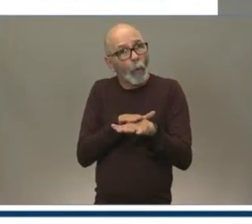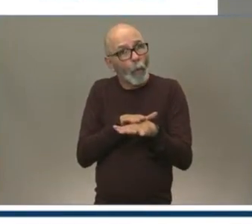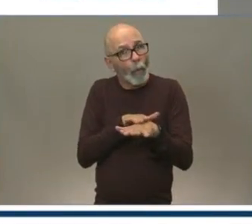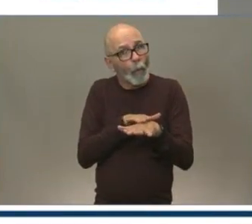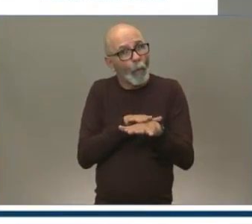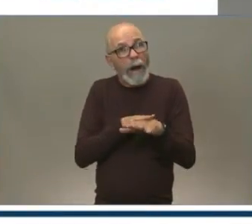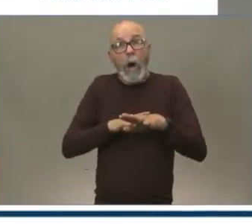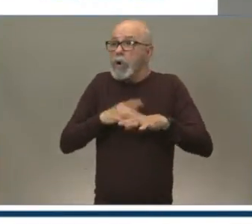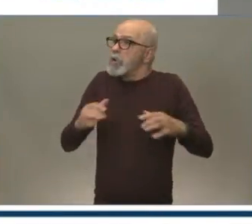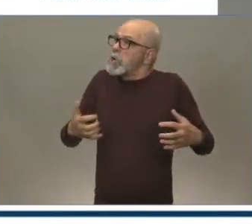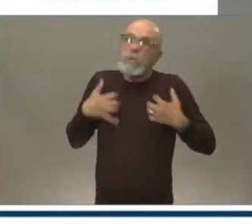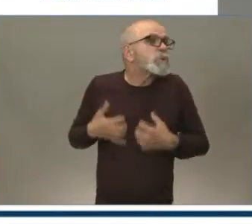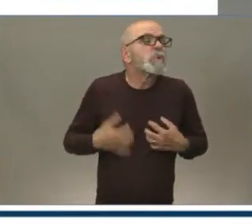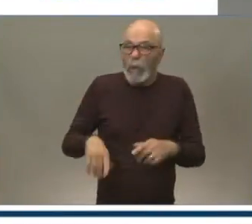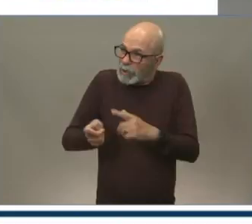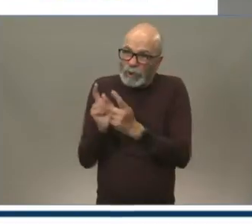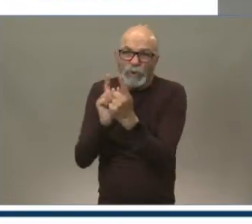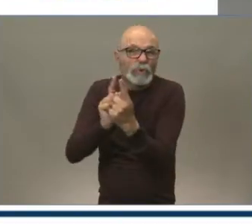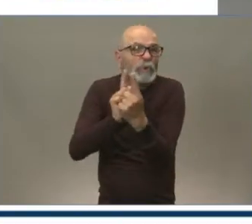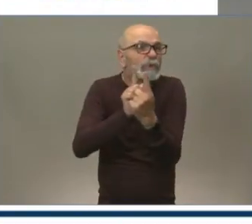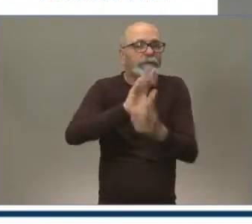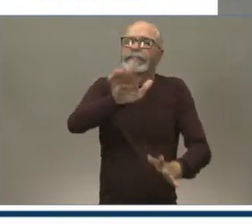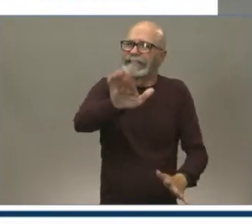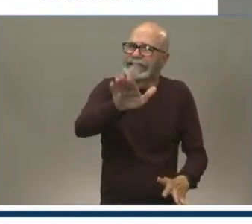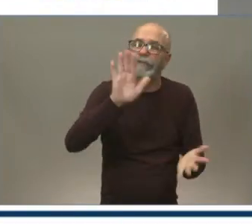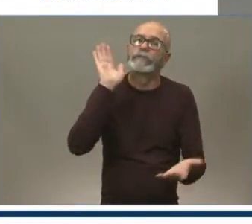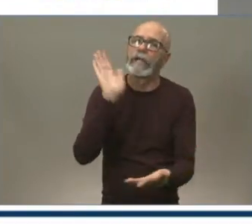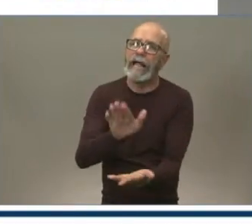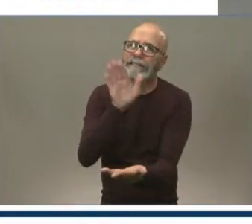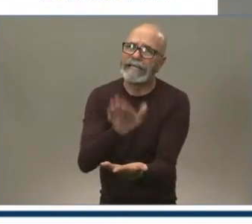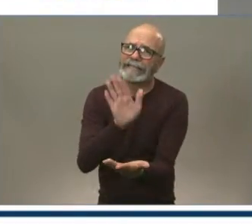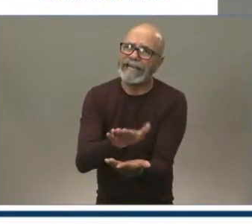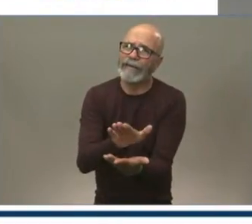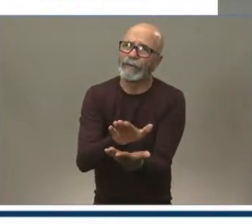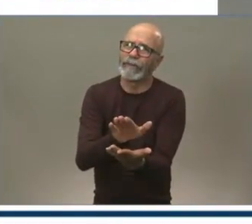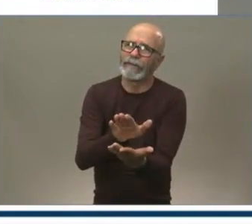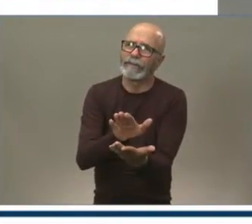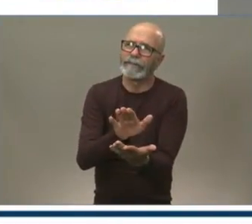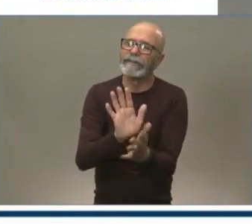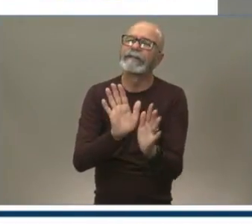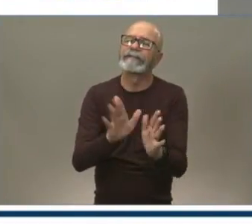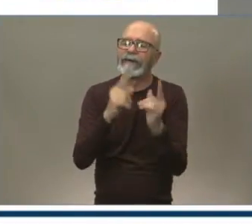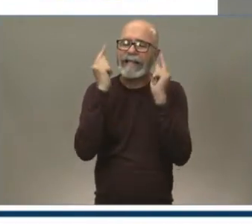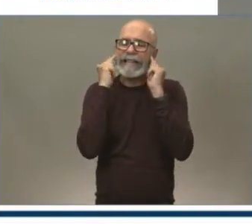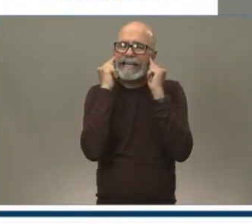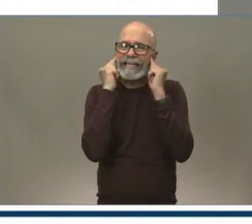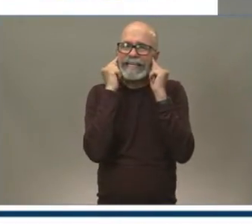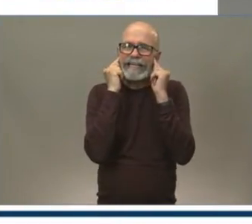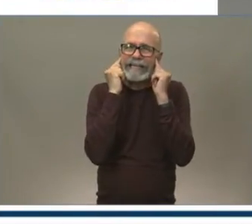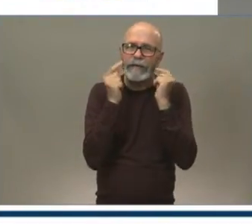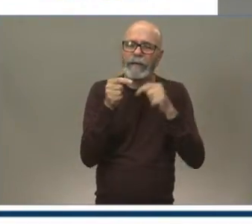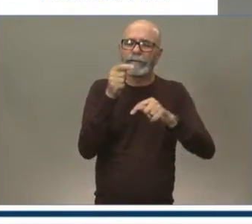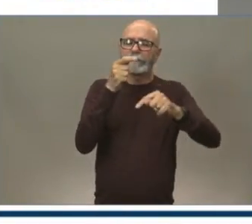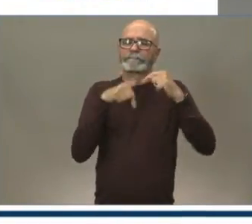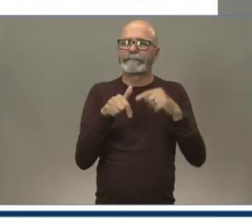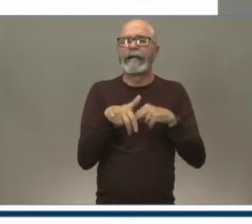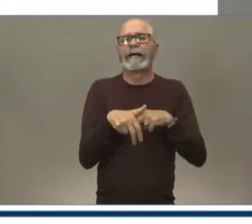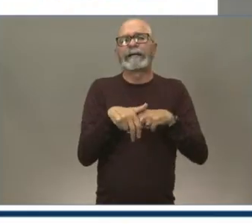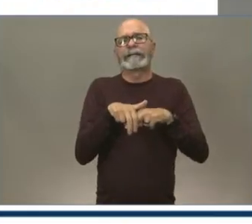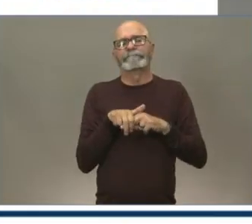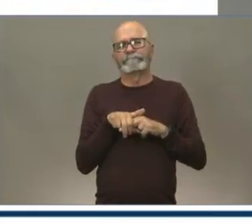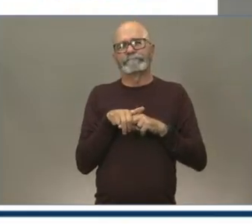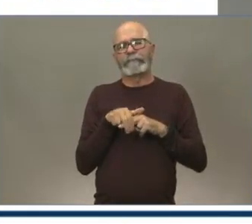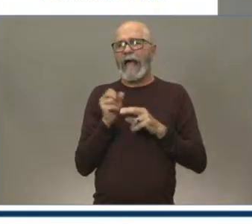are in contact with. That's critically important. We all think about, what do I need to do? How many people do I need to be in contact with?